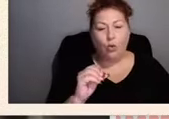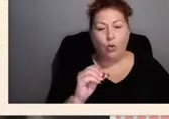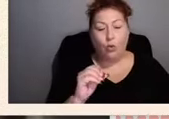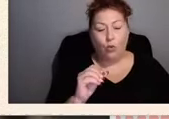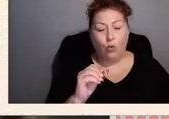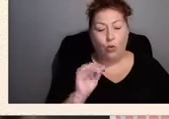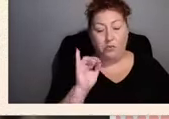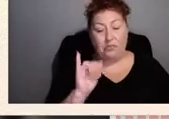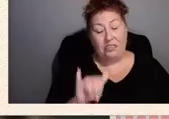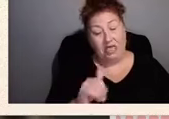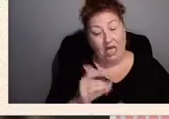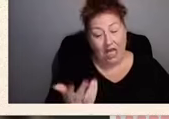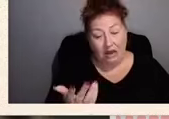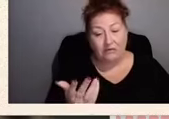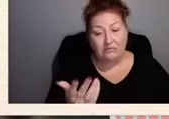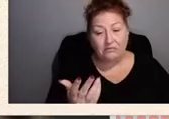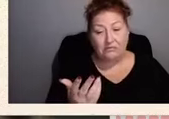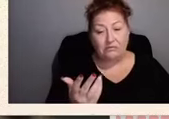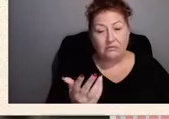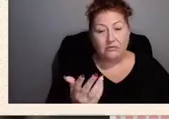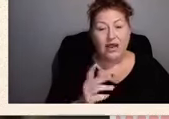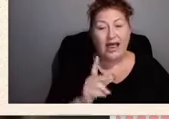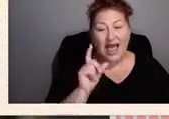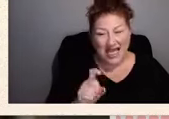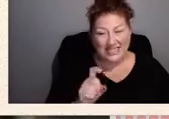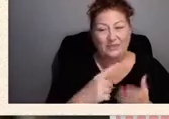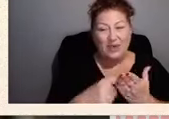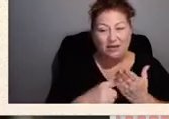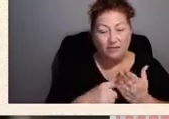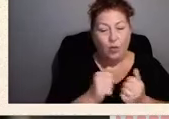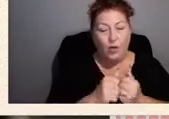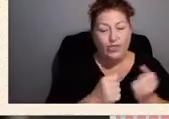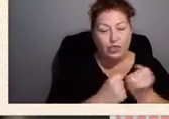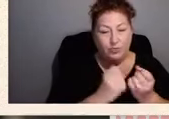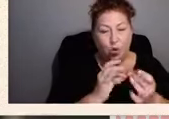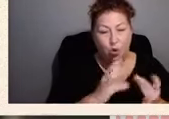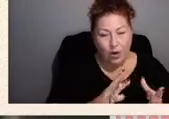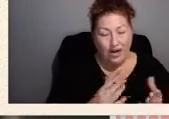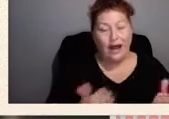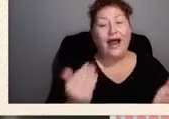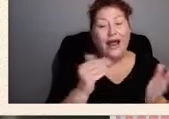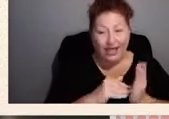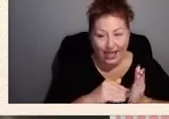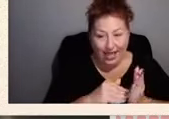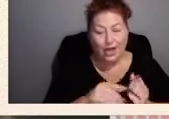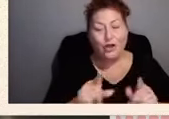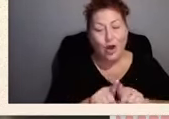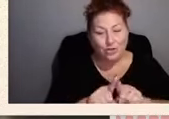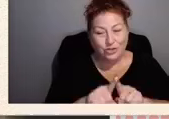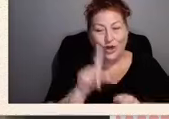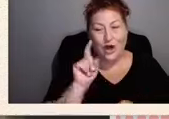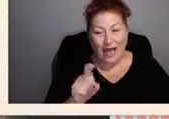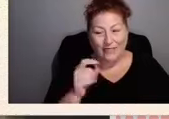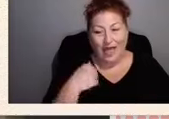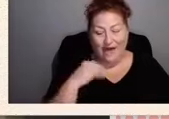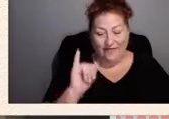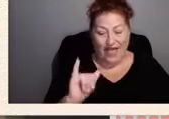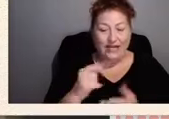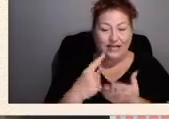said, where it has to be a dialogue with your support coordinator, again, you also have to have that dialogue